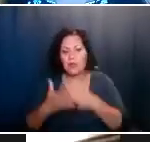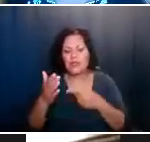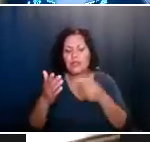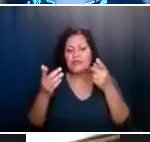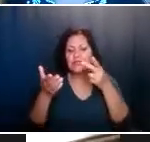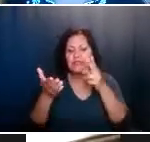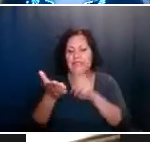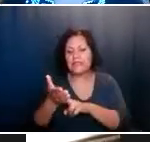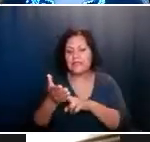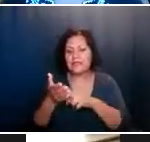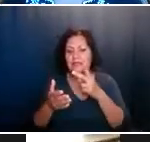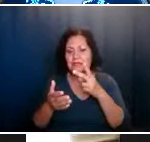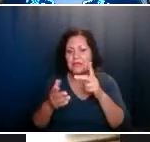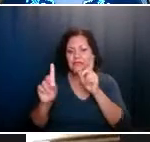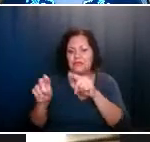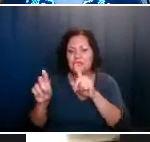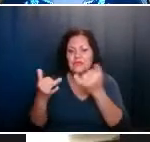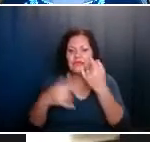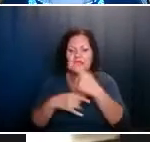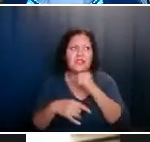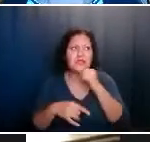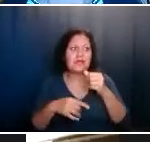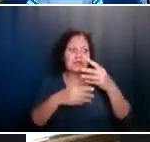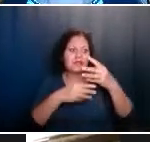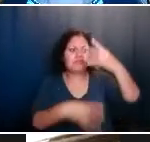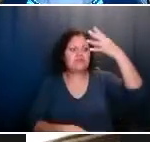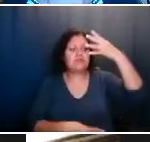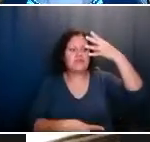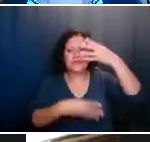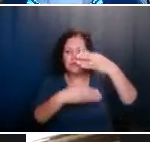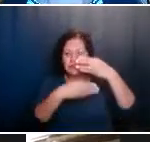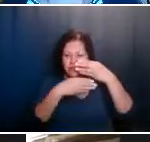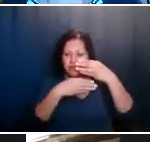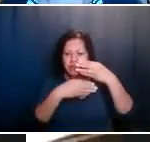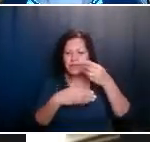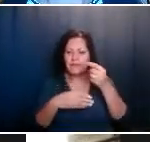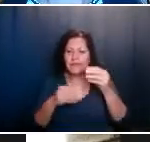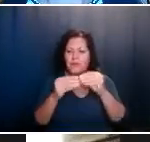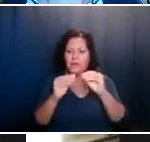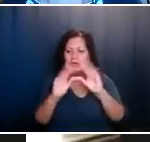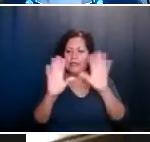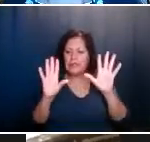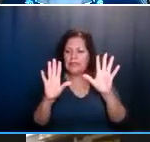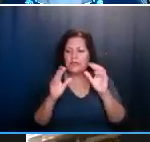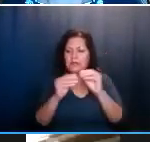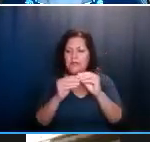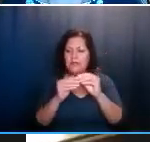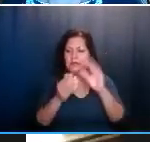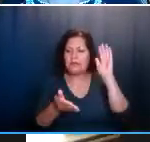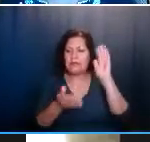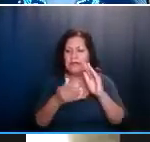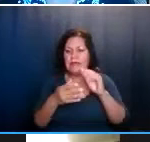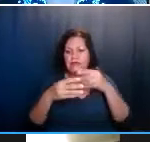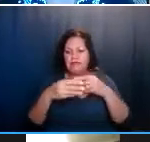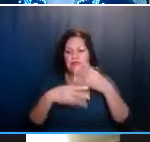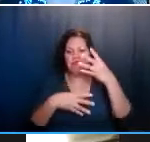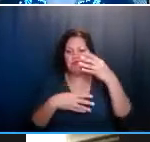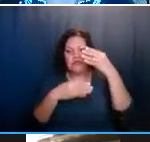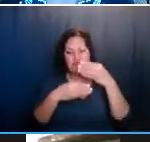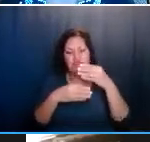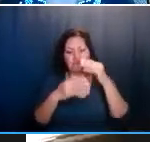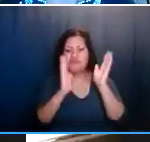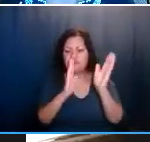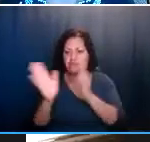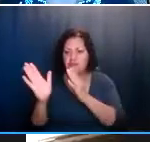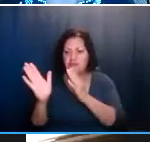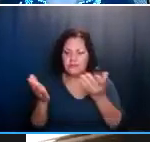see everything all the time. And so that makes it a little bit of a cleaner experience. Okay, so the next section I